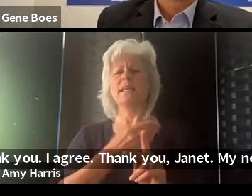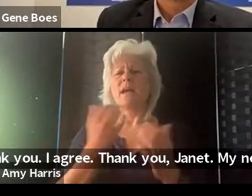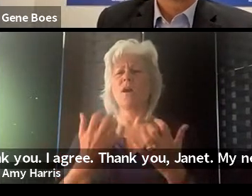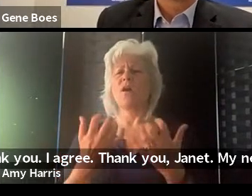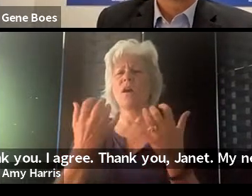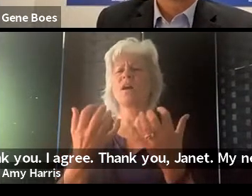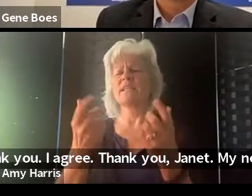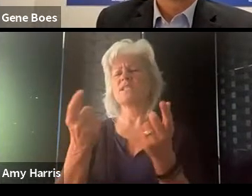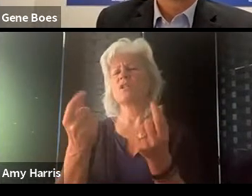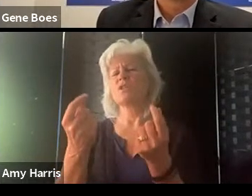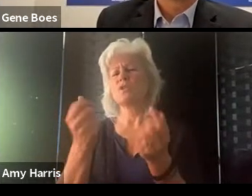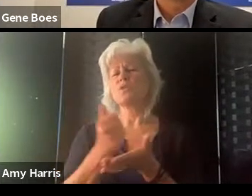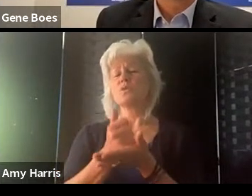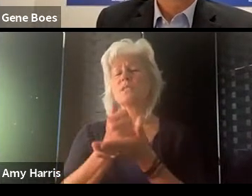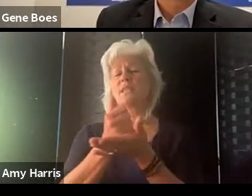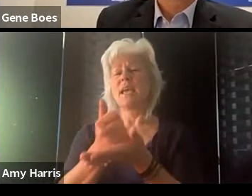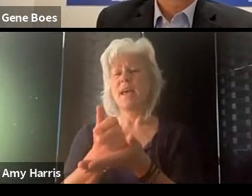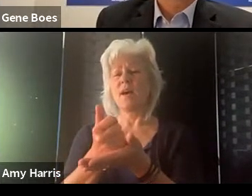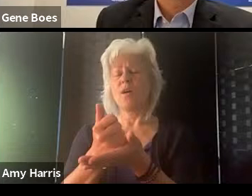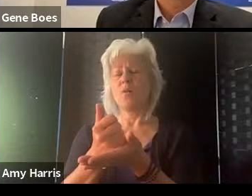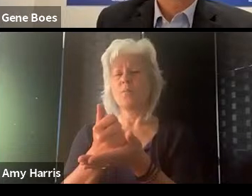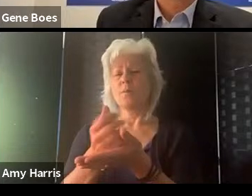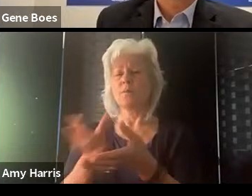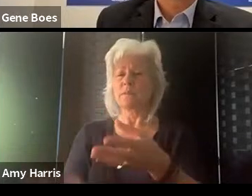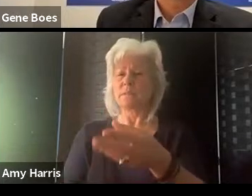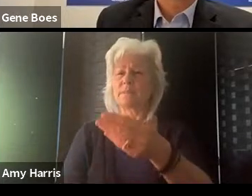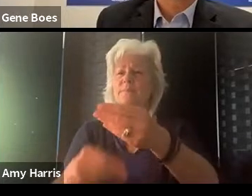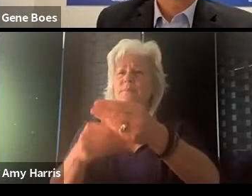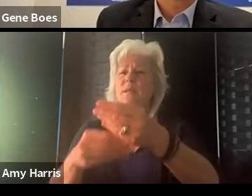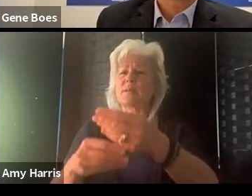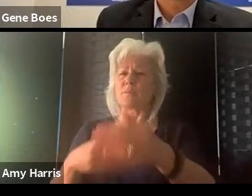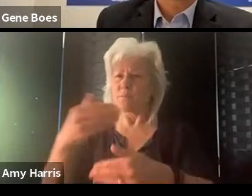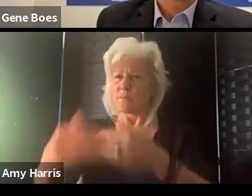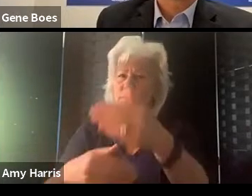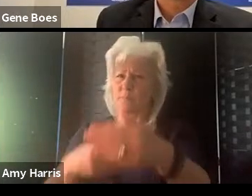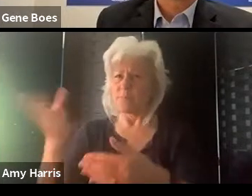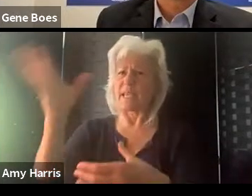do to help move inclusive education forward?